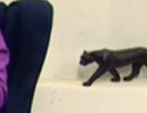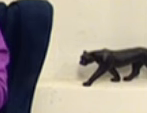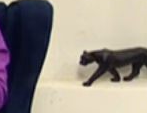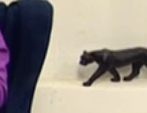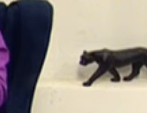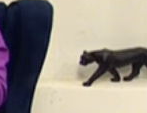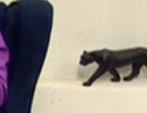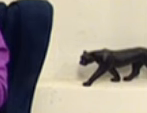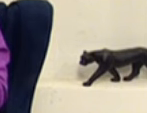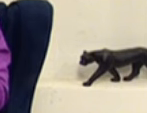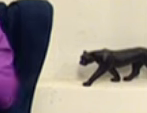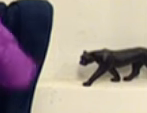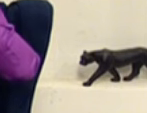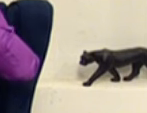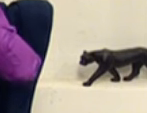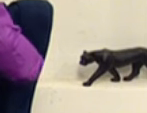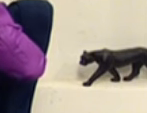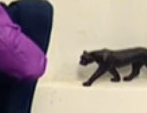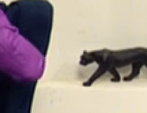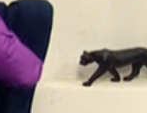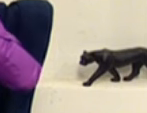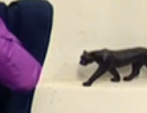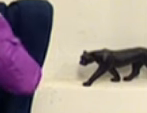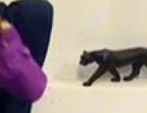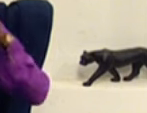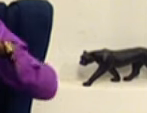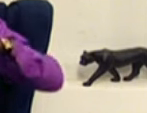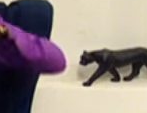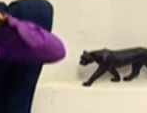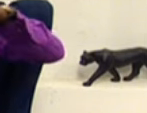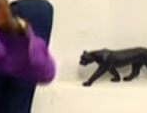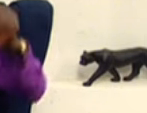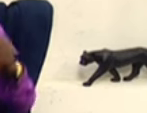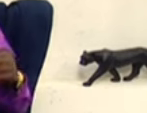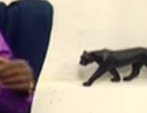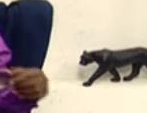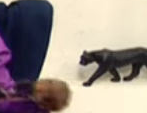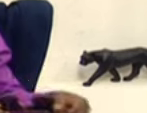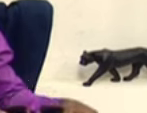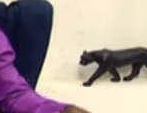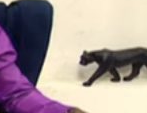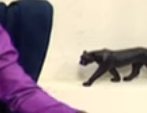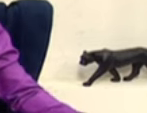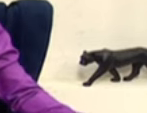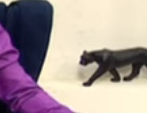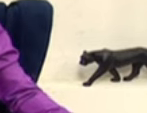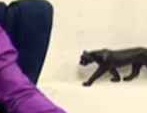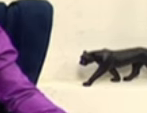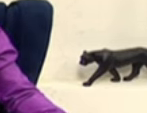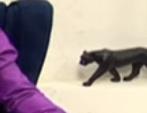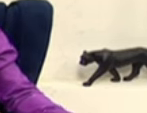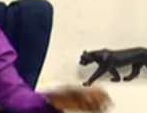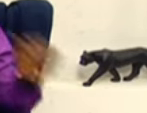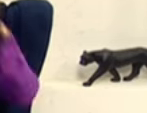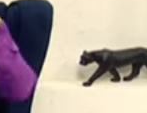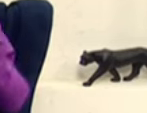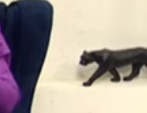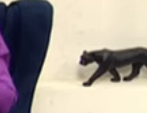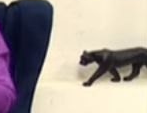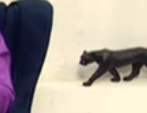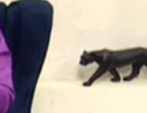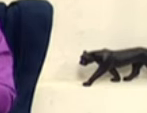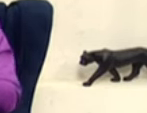no. I am a Casan, says in Grofofa. No, I shall not go to send you on here. Would you have to die? Now, what